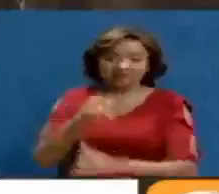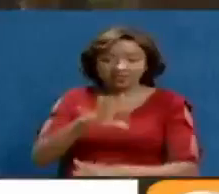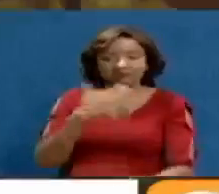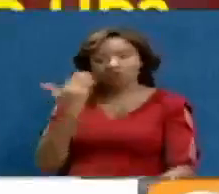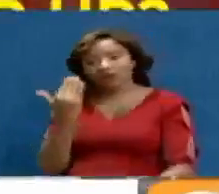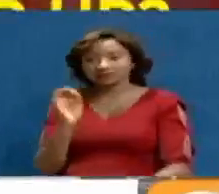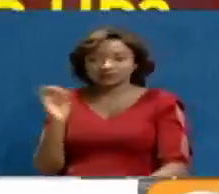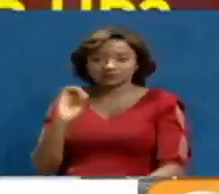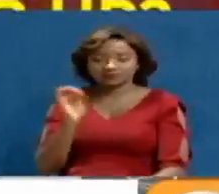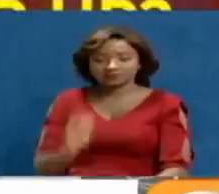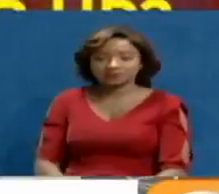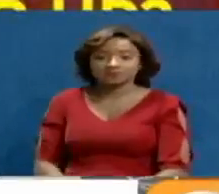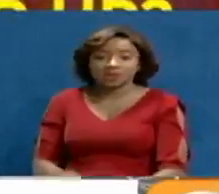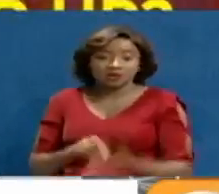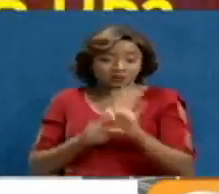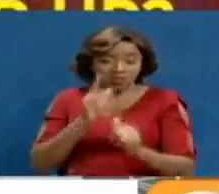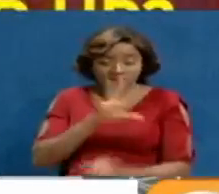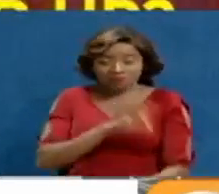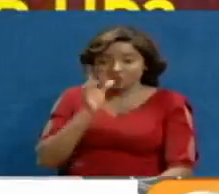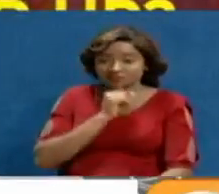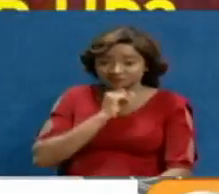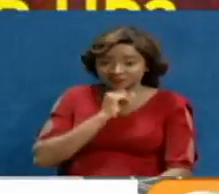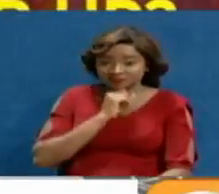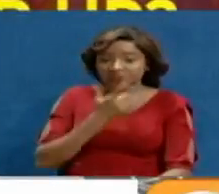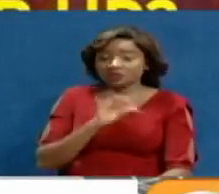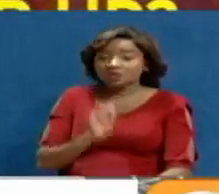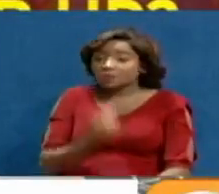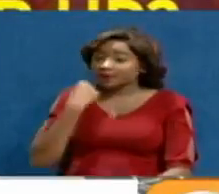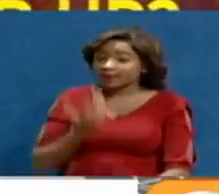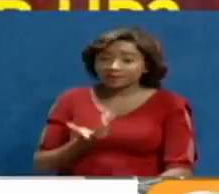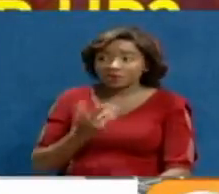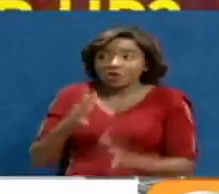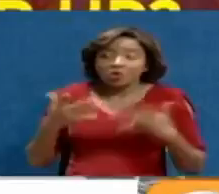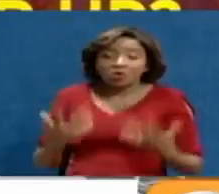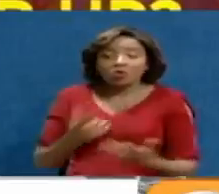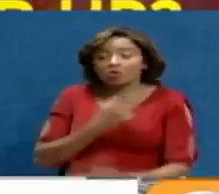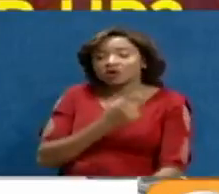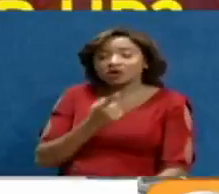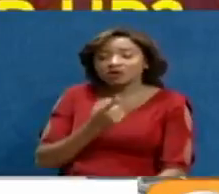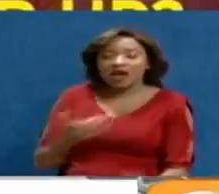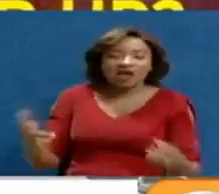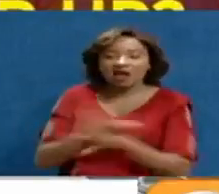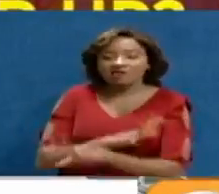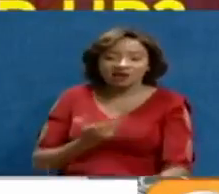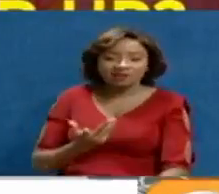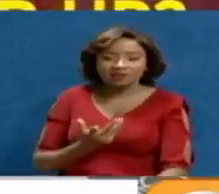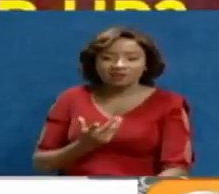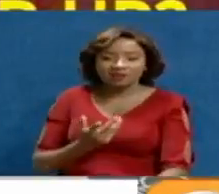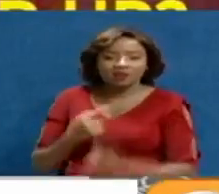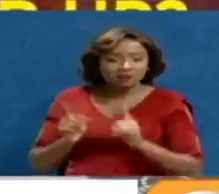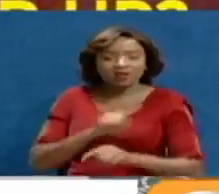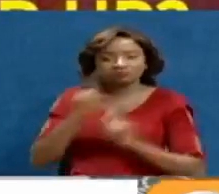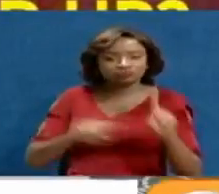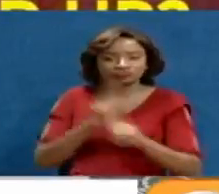he collapsed. Was he picked? Did he wake up? Or was it a cover-up? Questions that